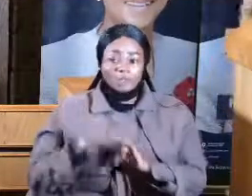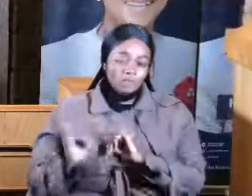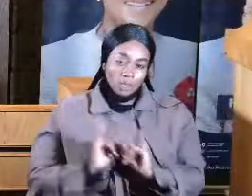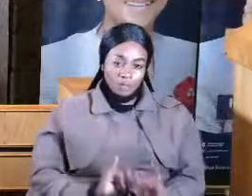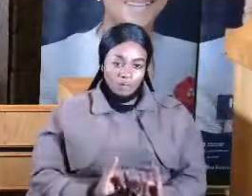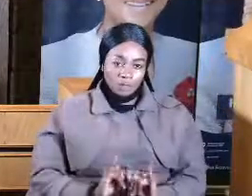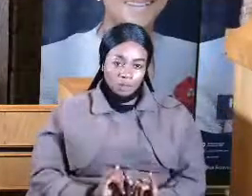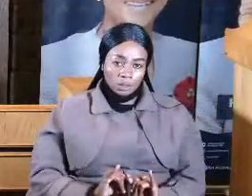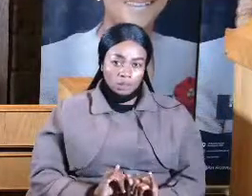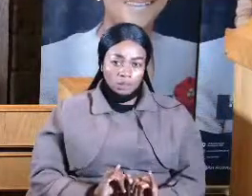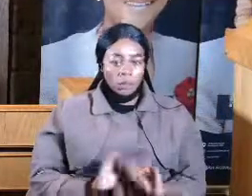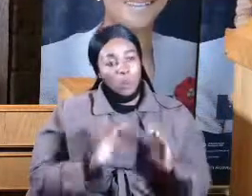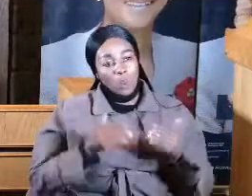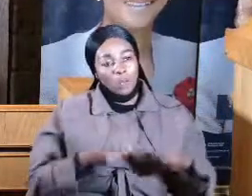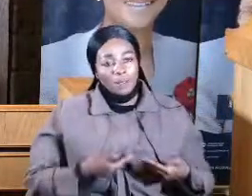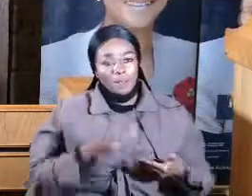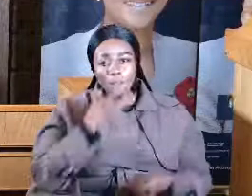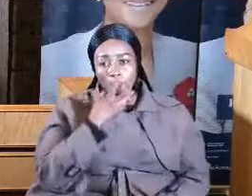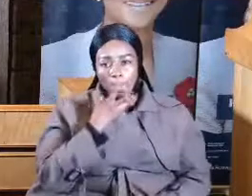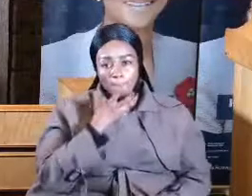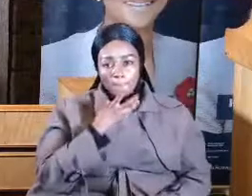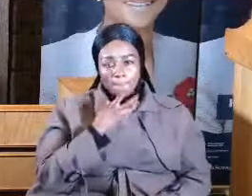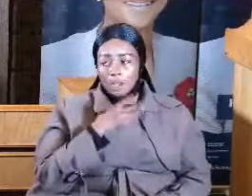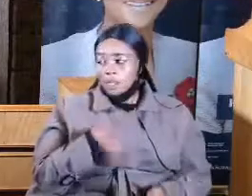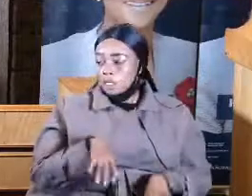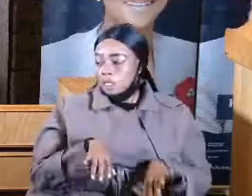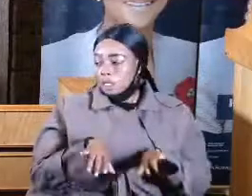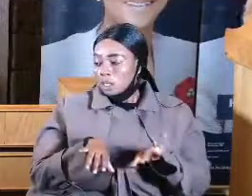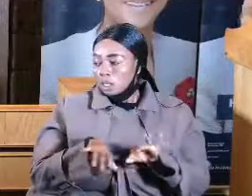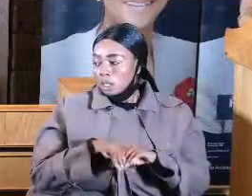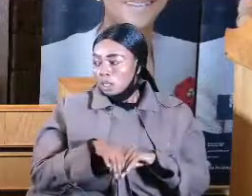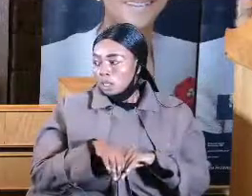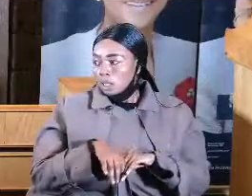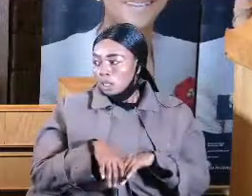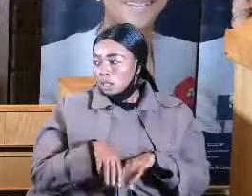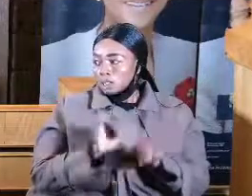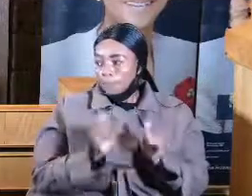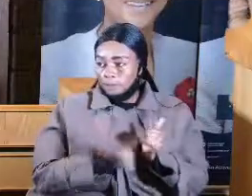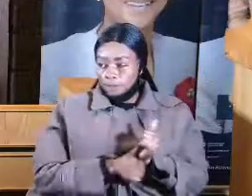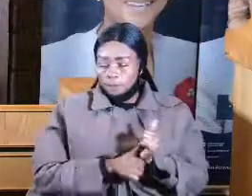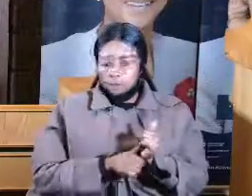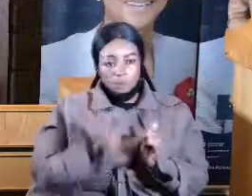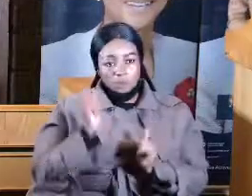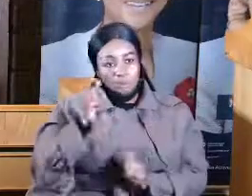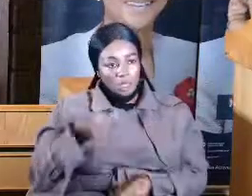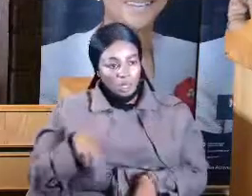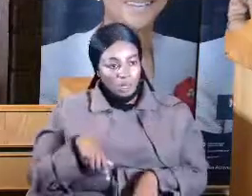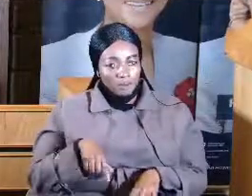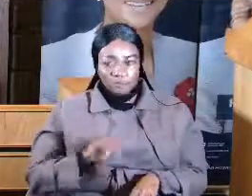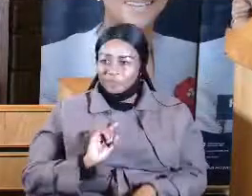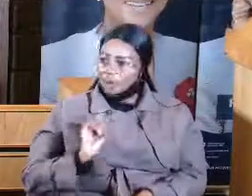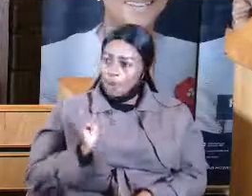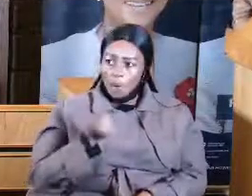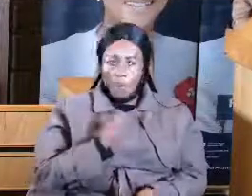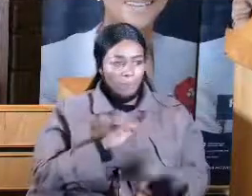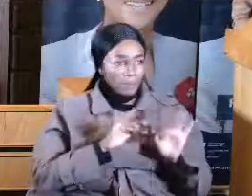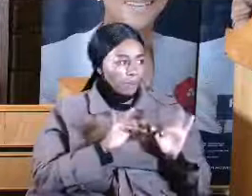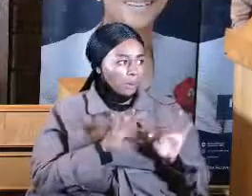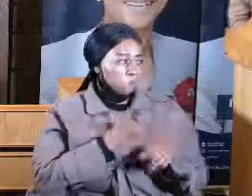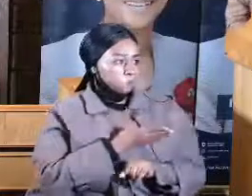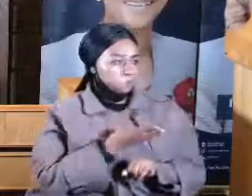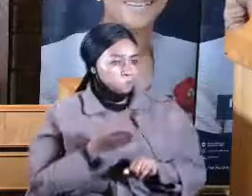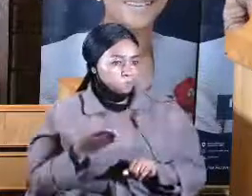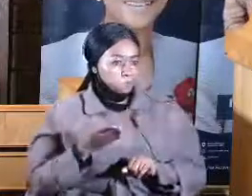for the warm welcome. Honorable Speaker, Deputy Speaker, and everyone that's here.